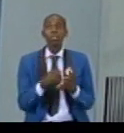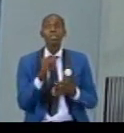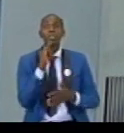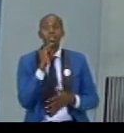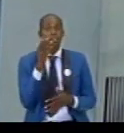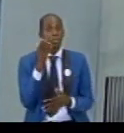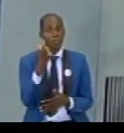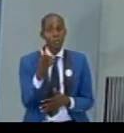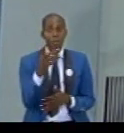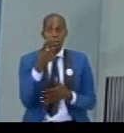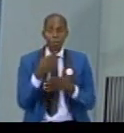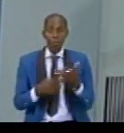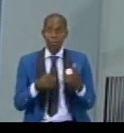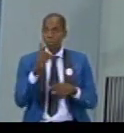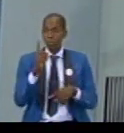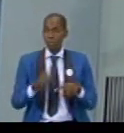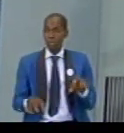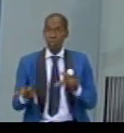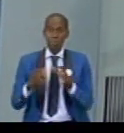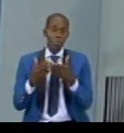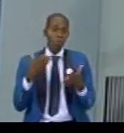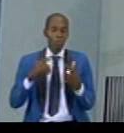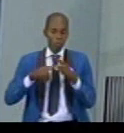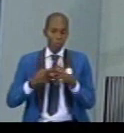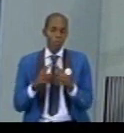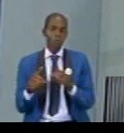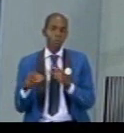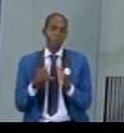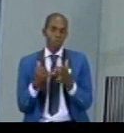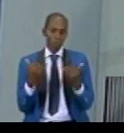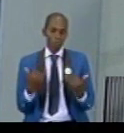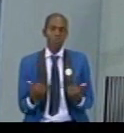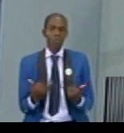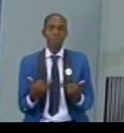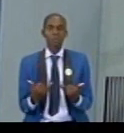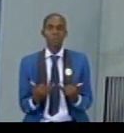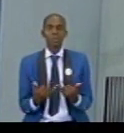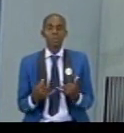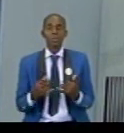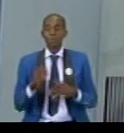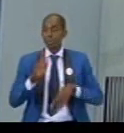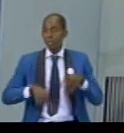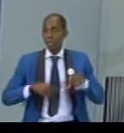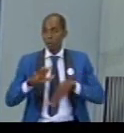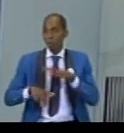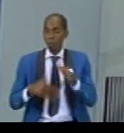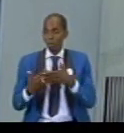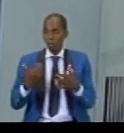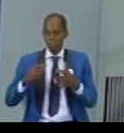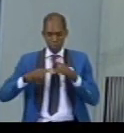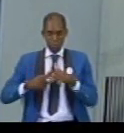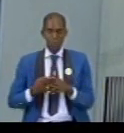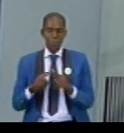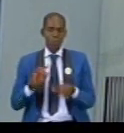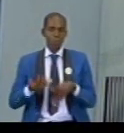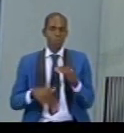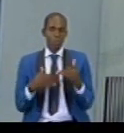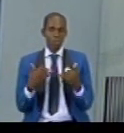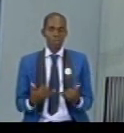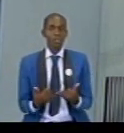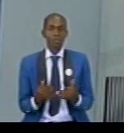you cannot do before, begin to do it now. Begin to rise up and begin to walk and begin to move I'm beginning